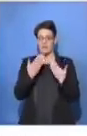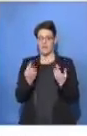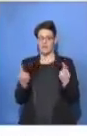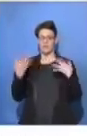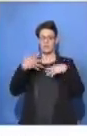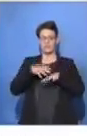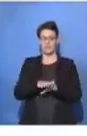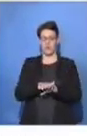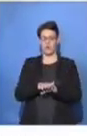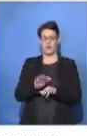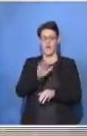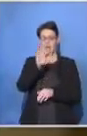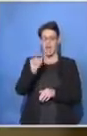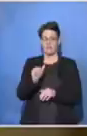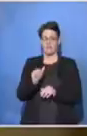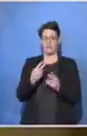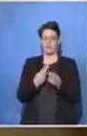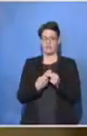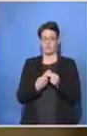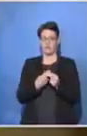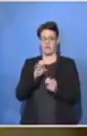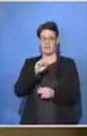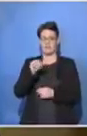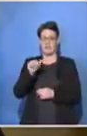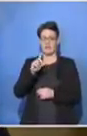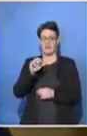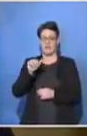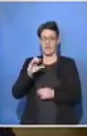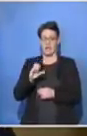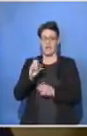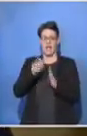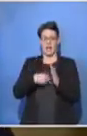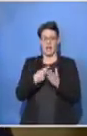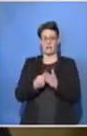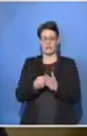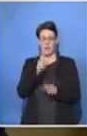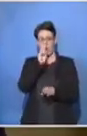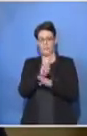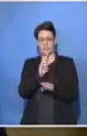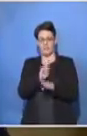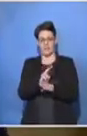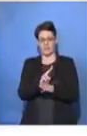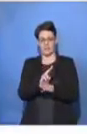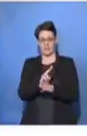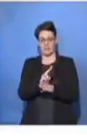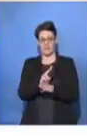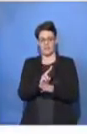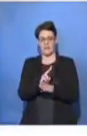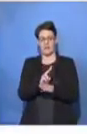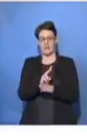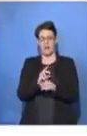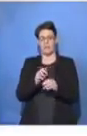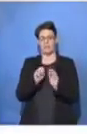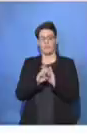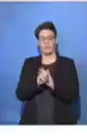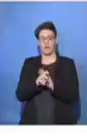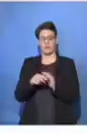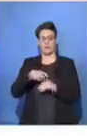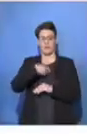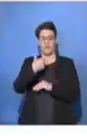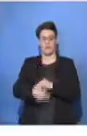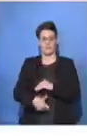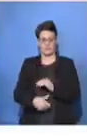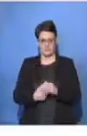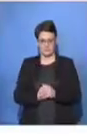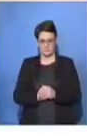joint African Union SADC Election Observation Missions press conference. I would like to begin